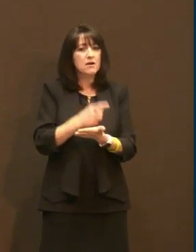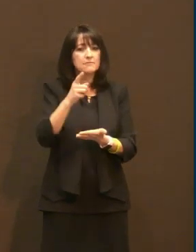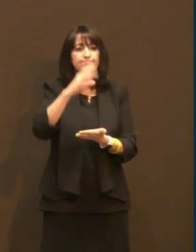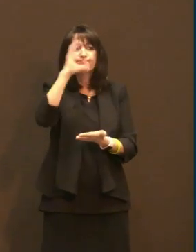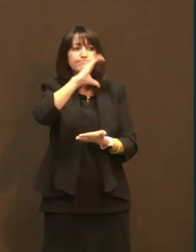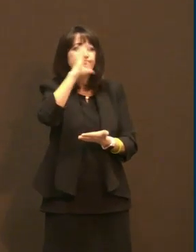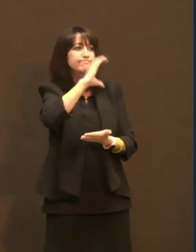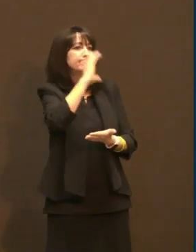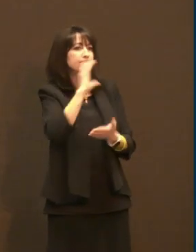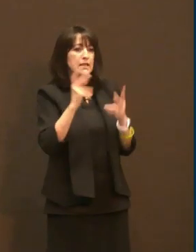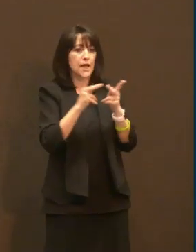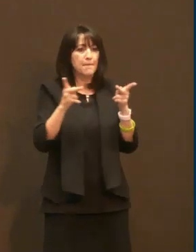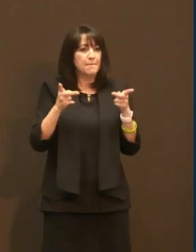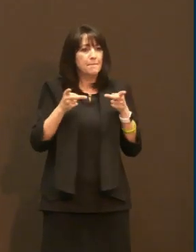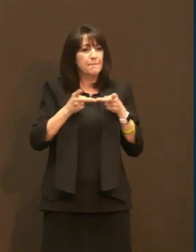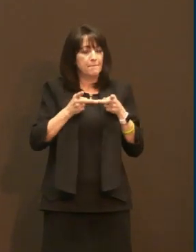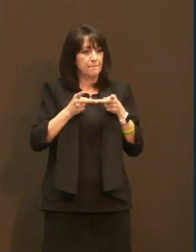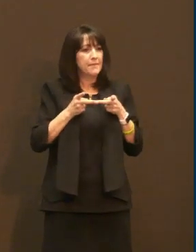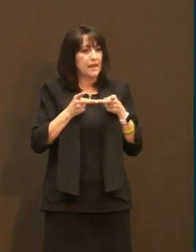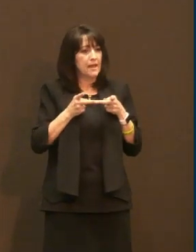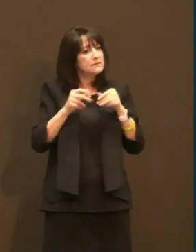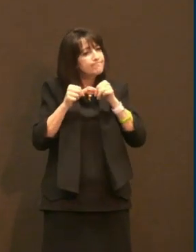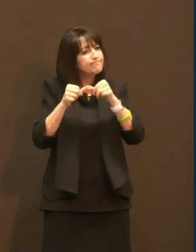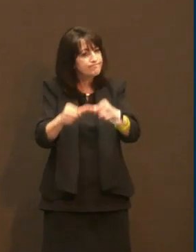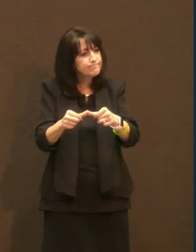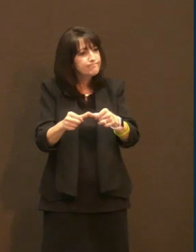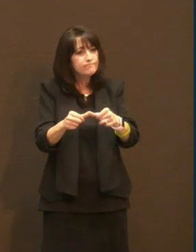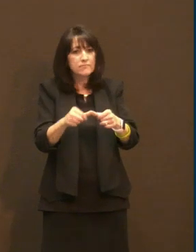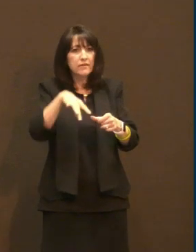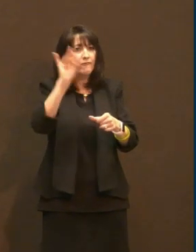having permanent housing difficulty.